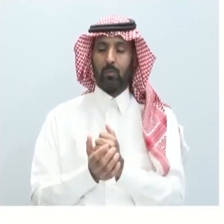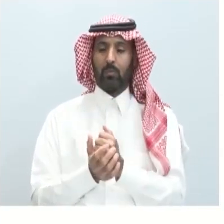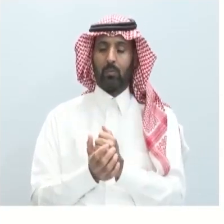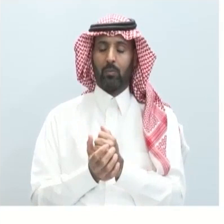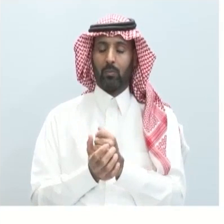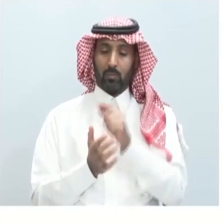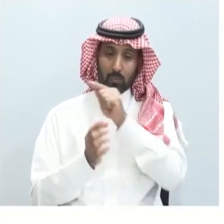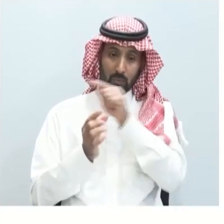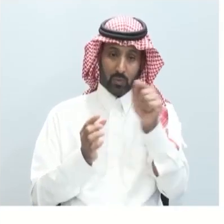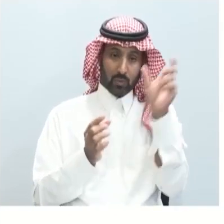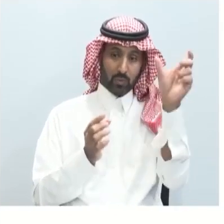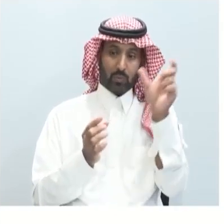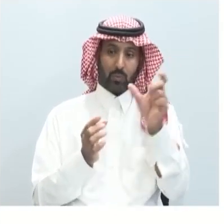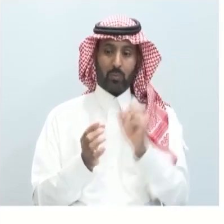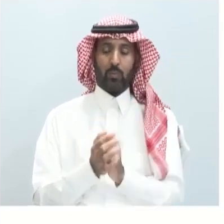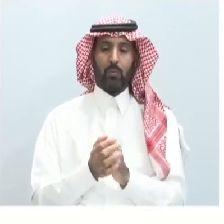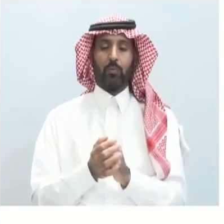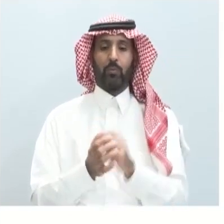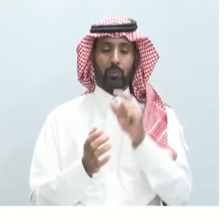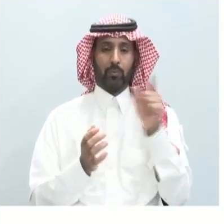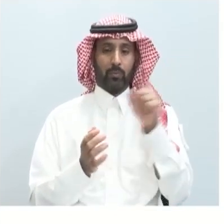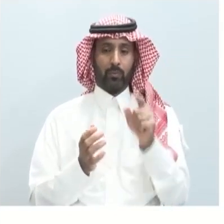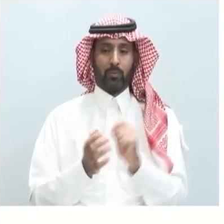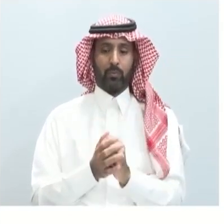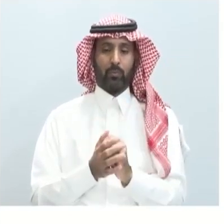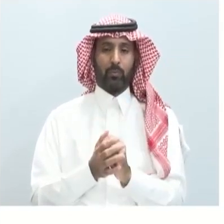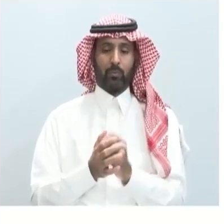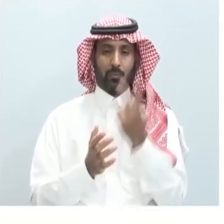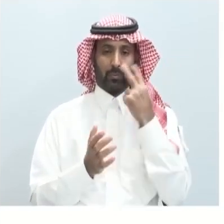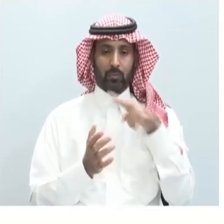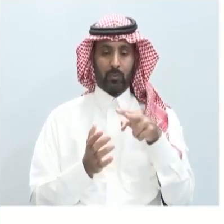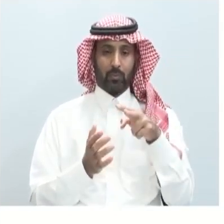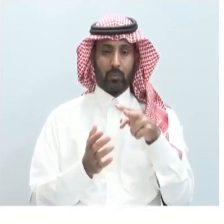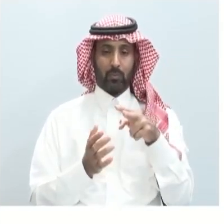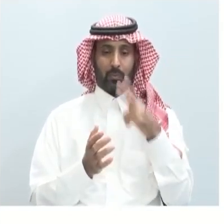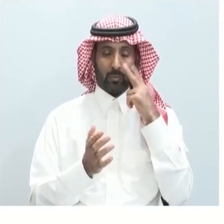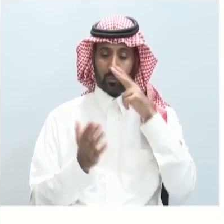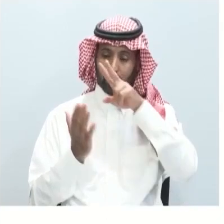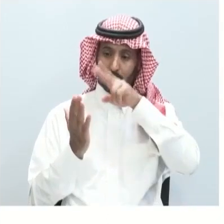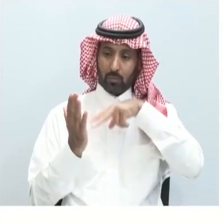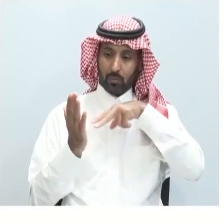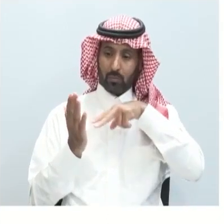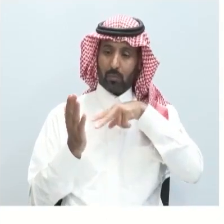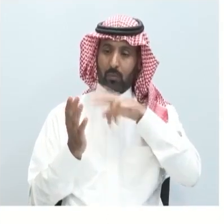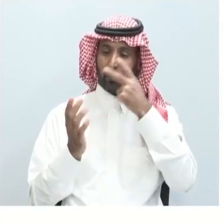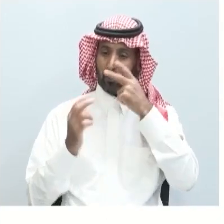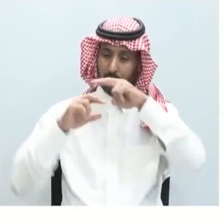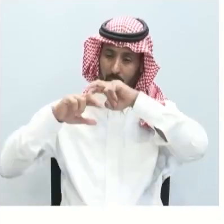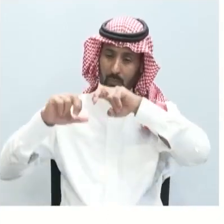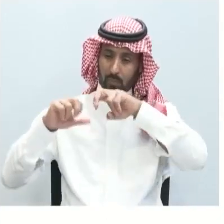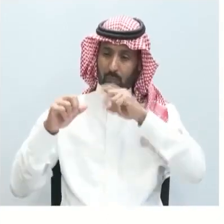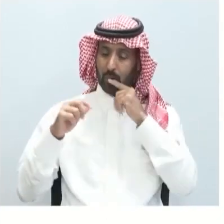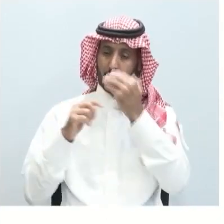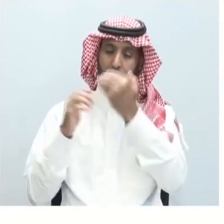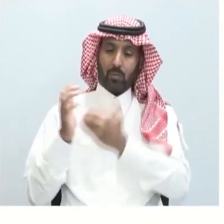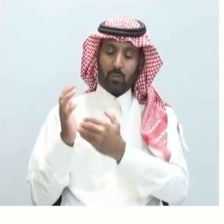the underlined words and expression in the question. So if you want to look, if you want to scan for the answer in the